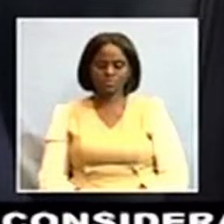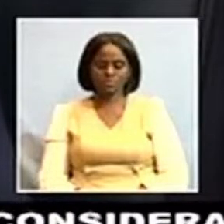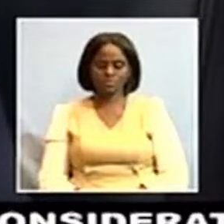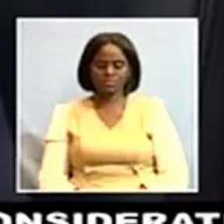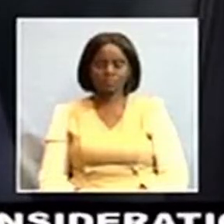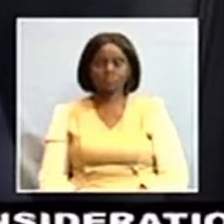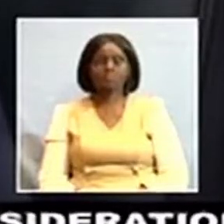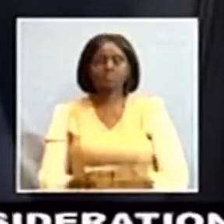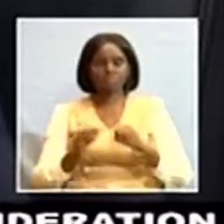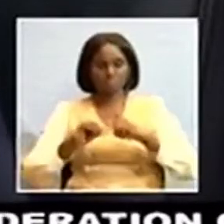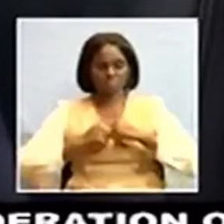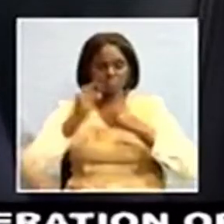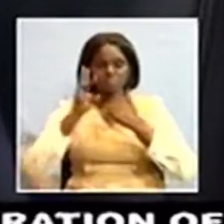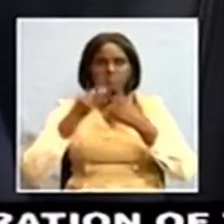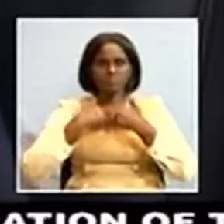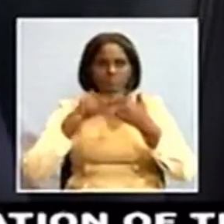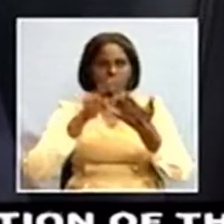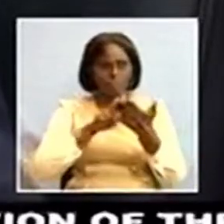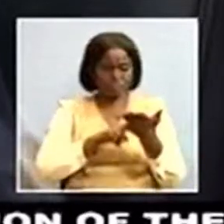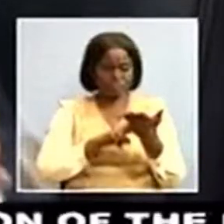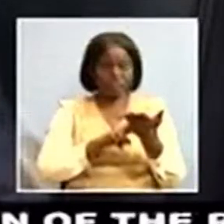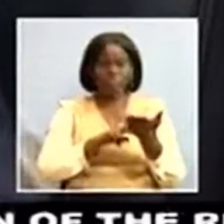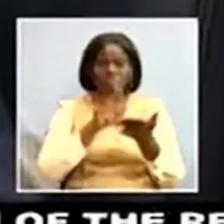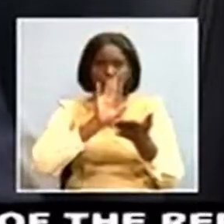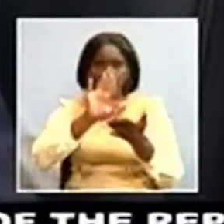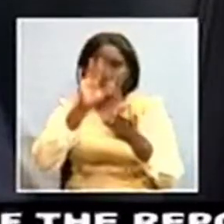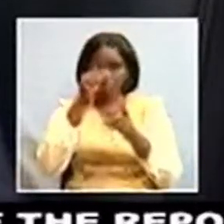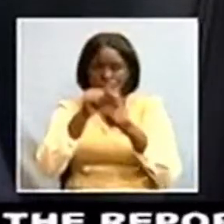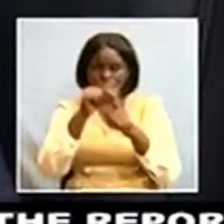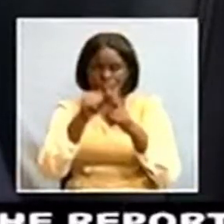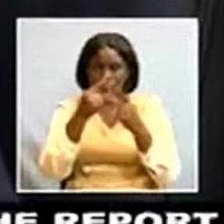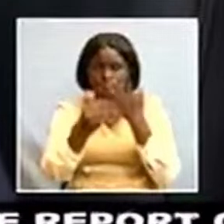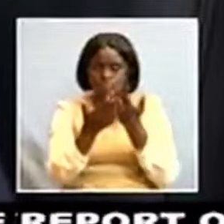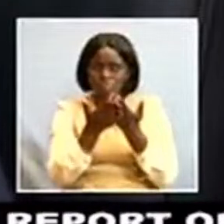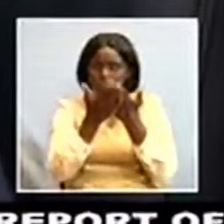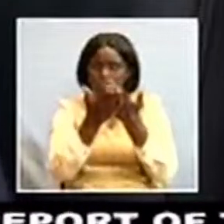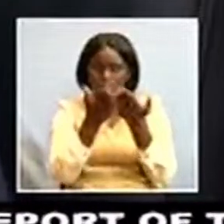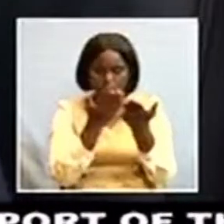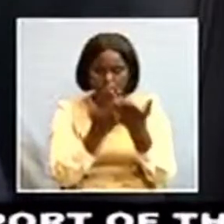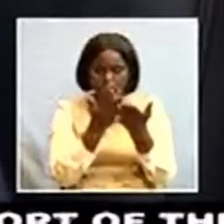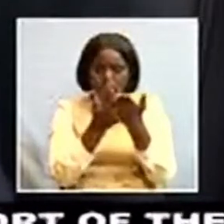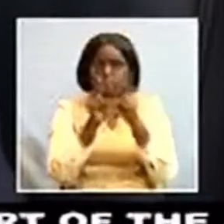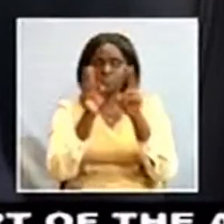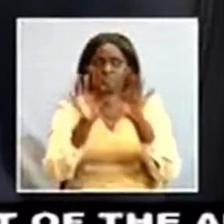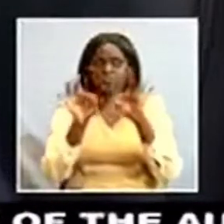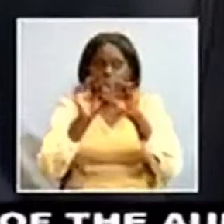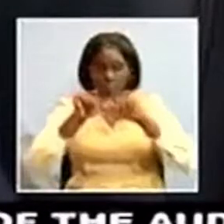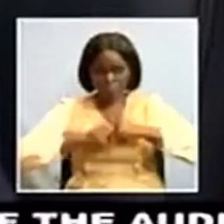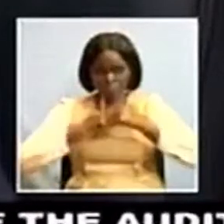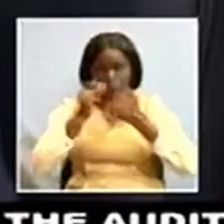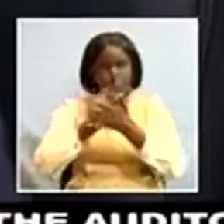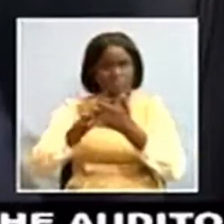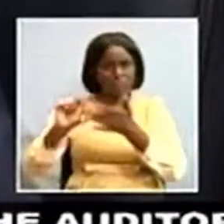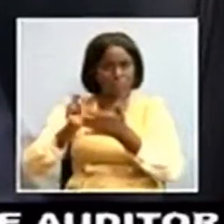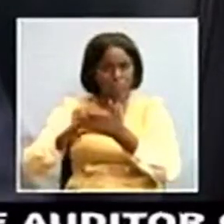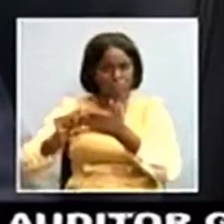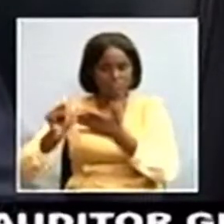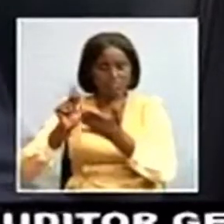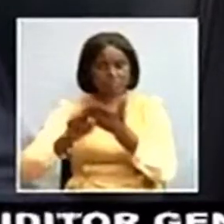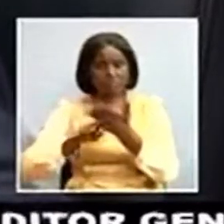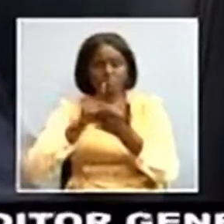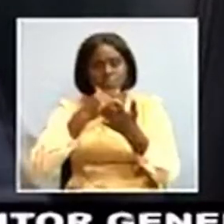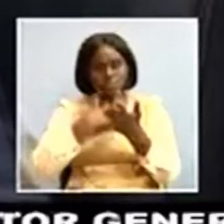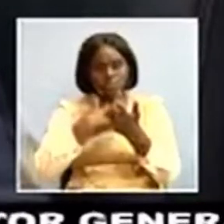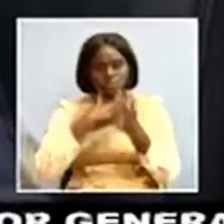We'll be doing a report, so your words that you are submitting will be very key as we do the report. Do you